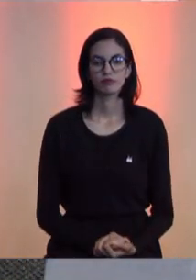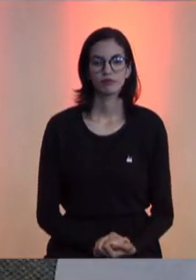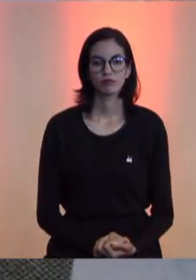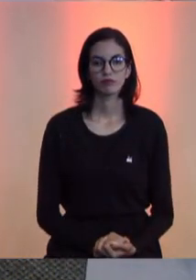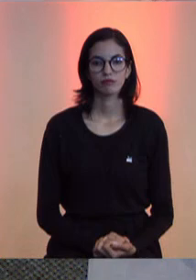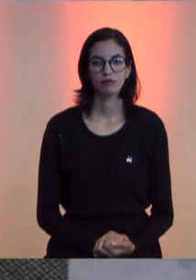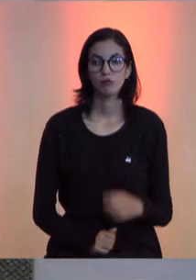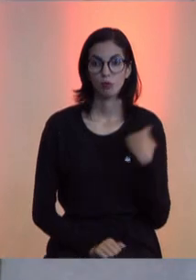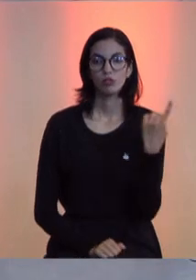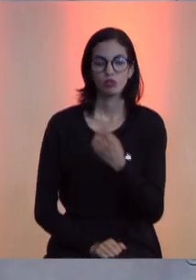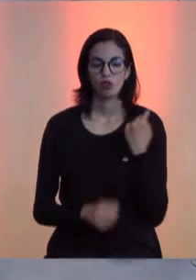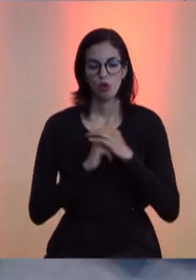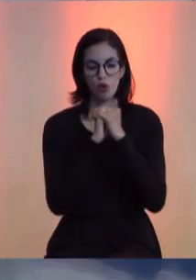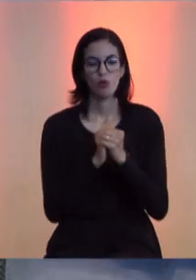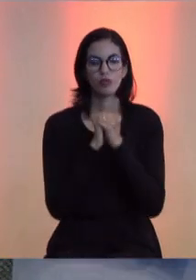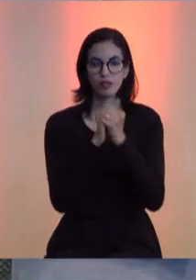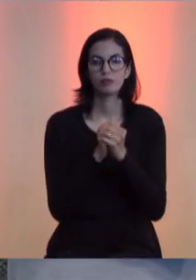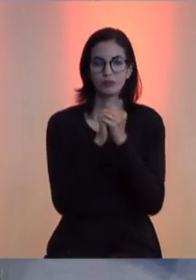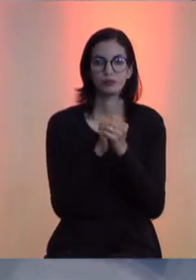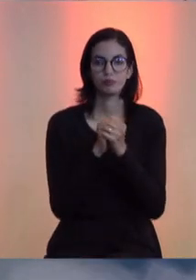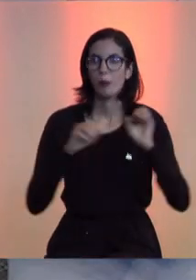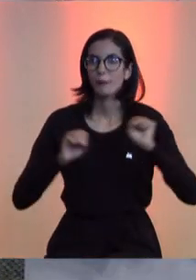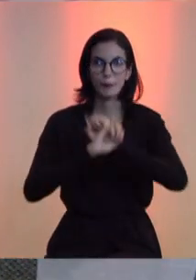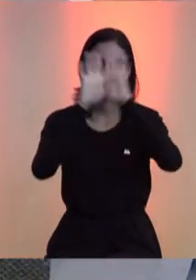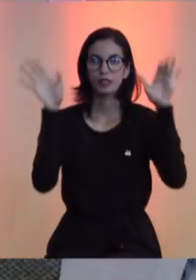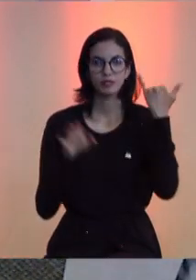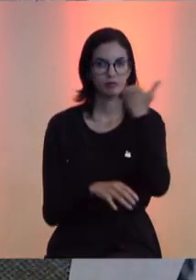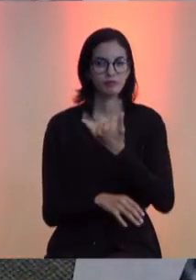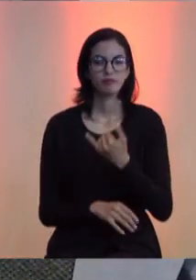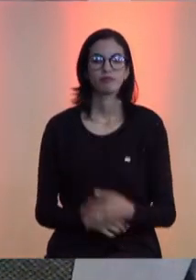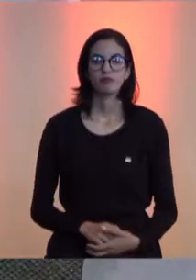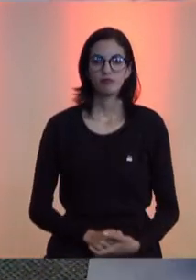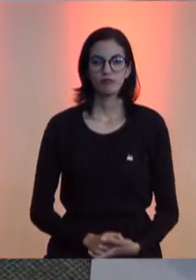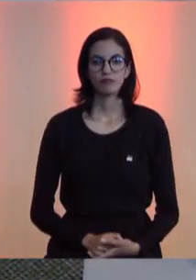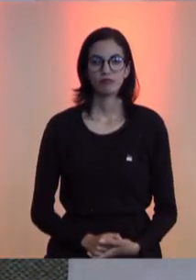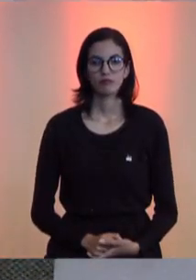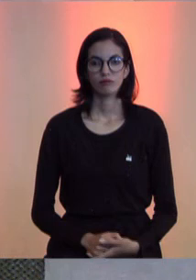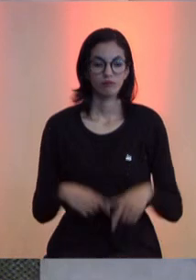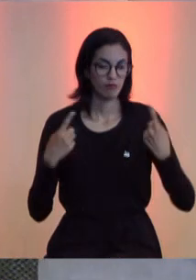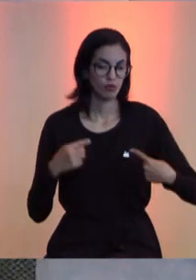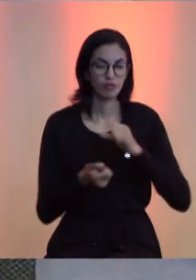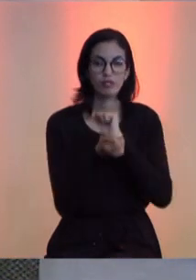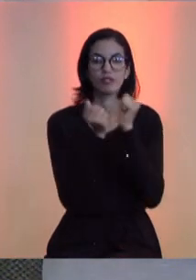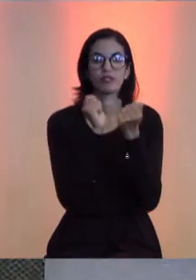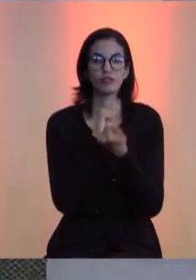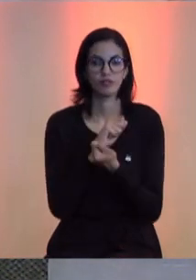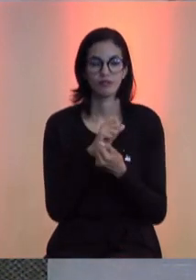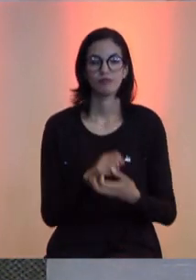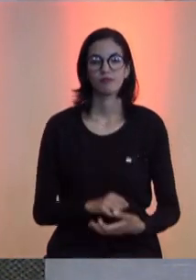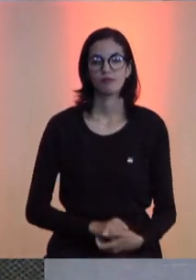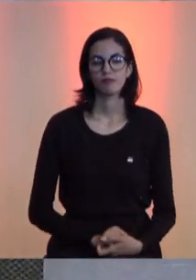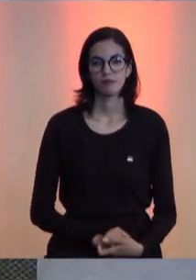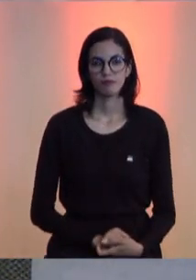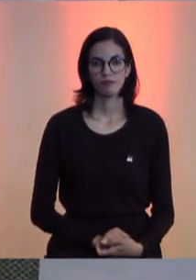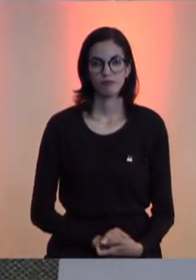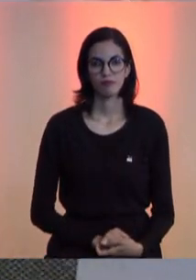oras, cosas suceden. When you pray, things change. Cuando oras, las cosas cambian. When you pray, something happens in